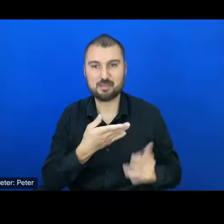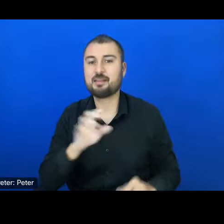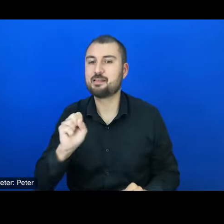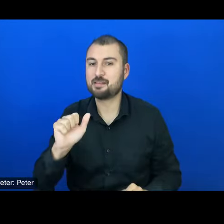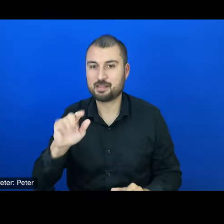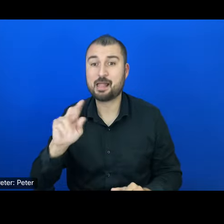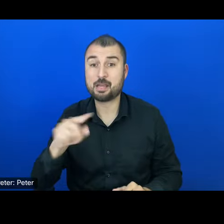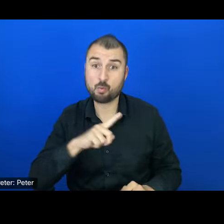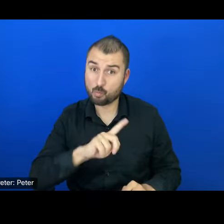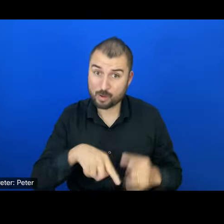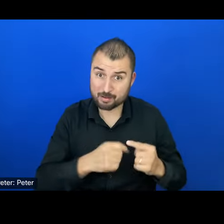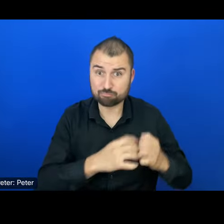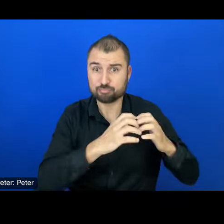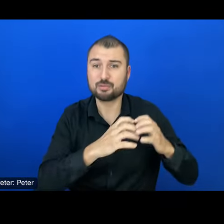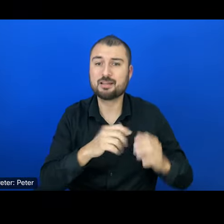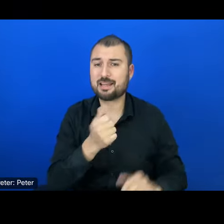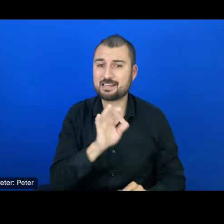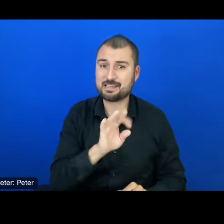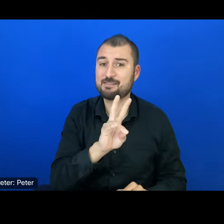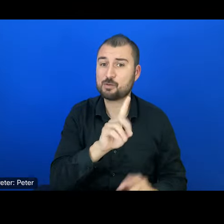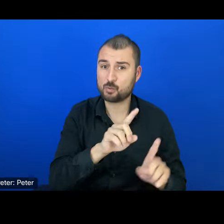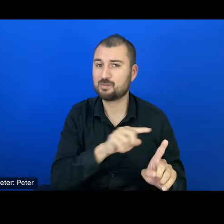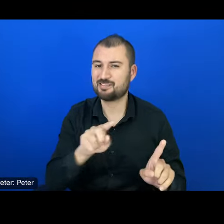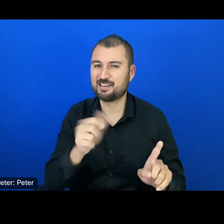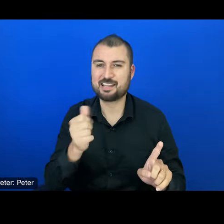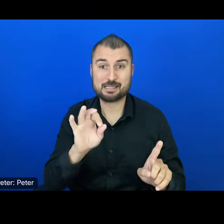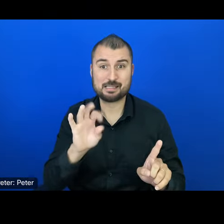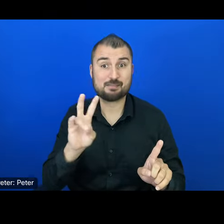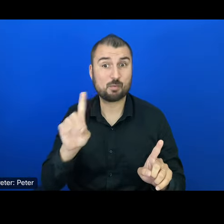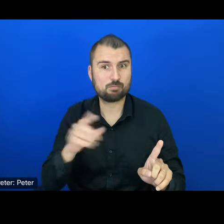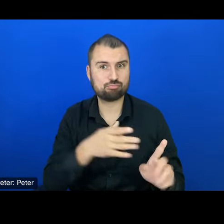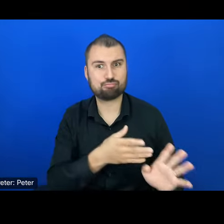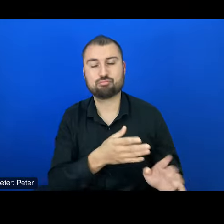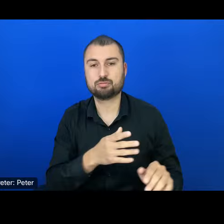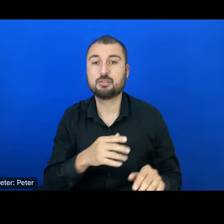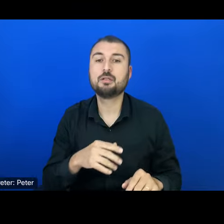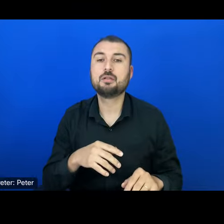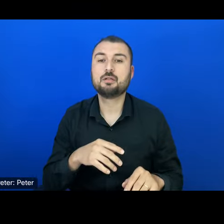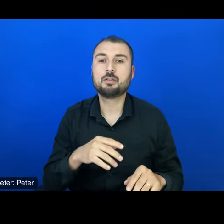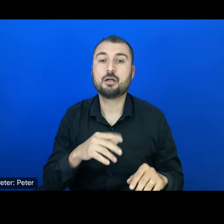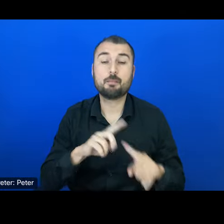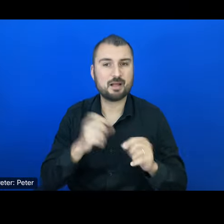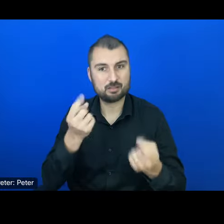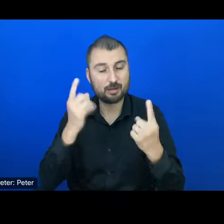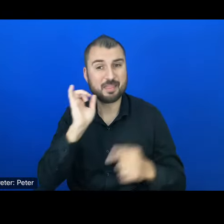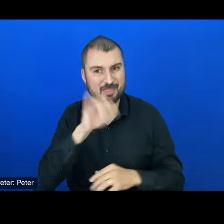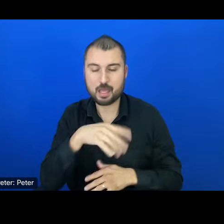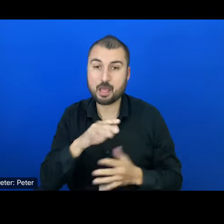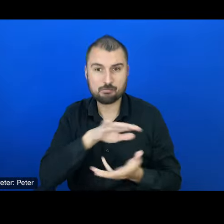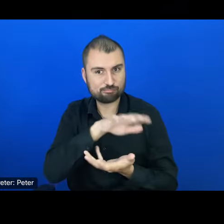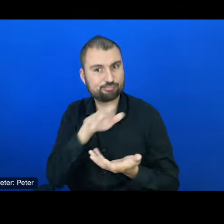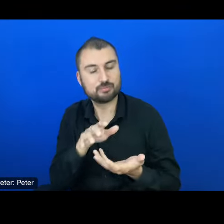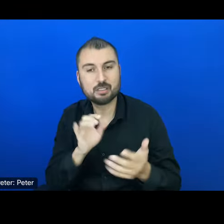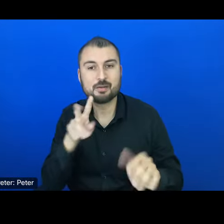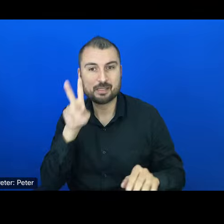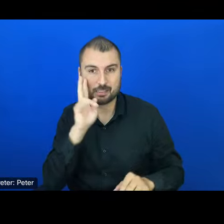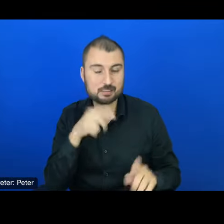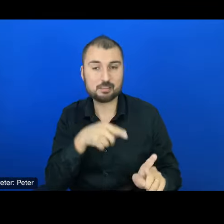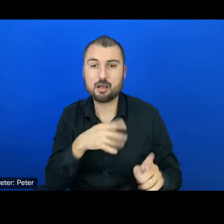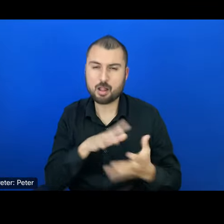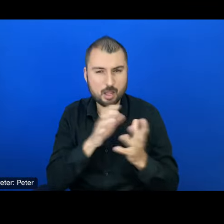in 1922 to 1971. I would just note that amount of $24 million, a lot of that is related to the equipment that will